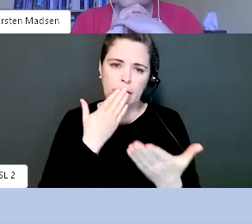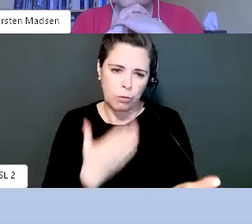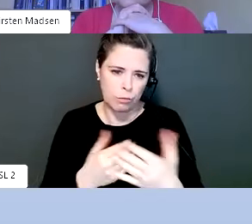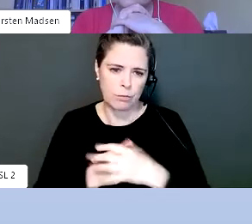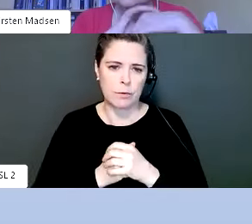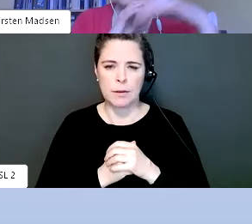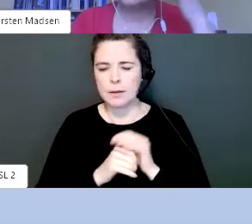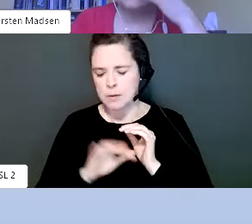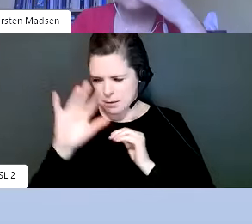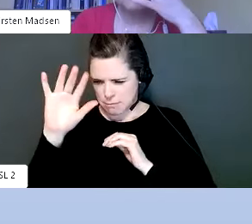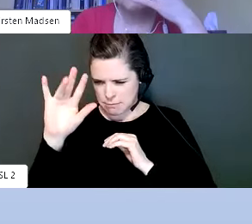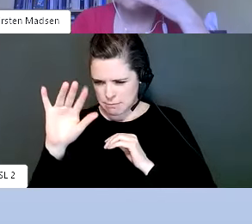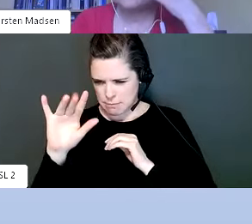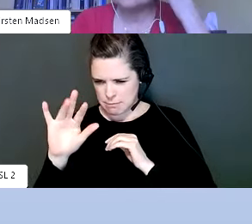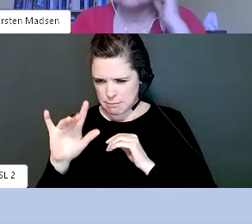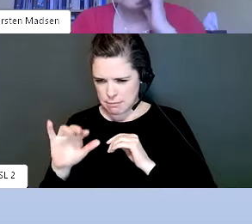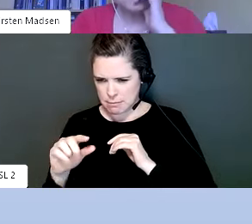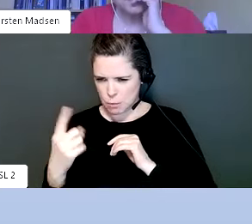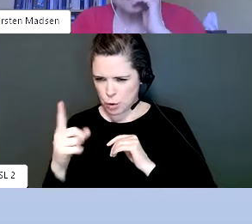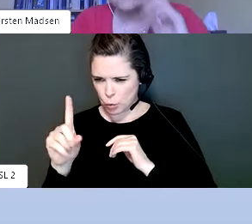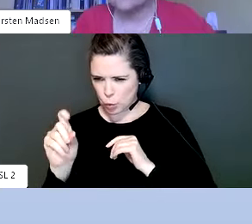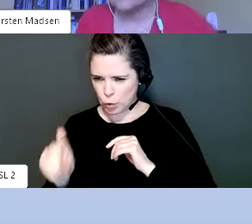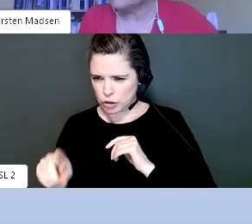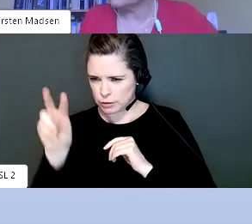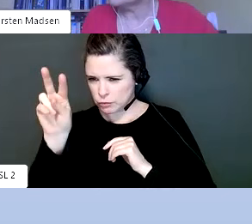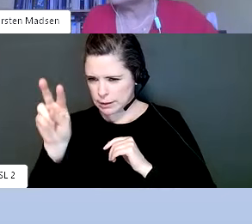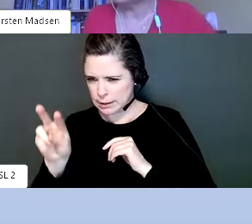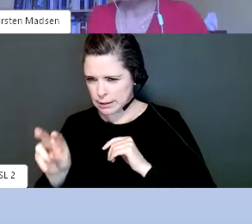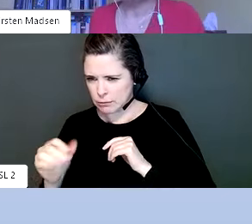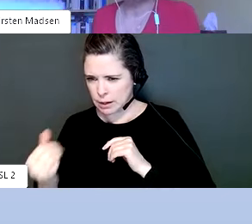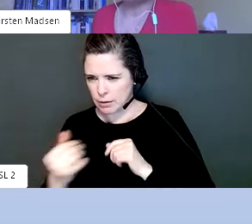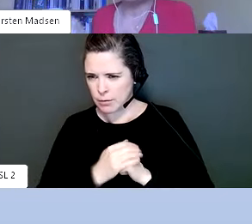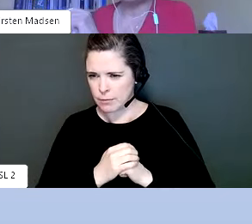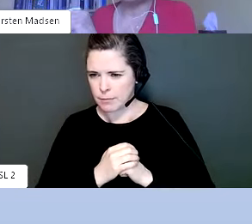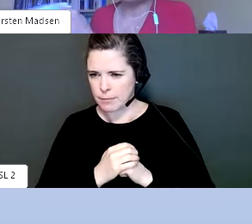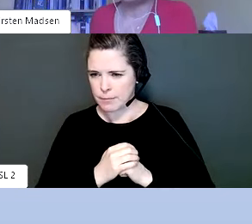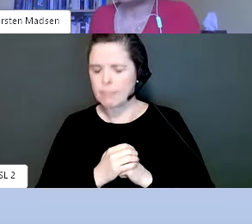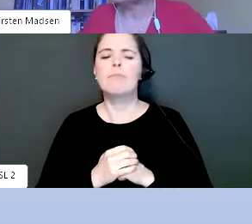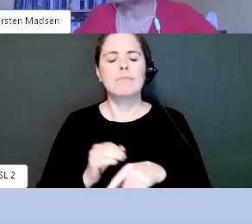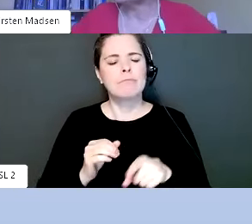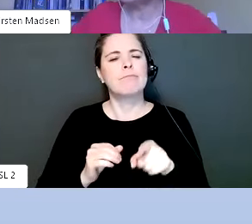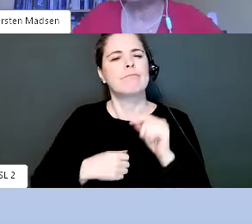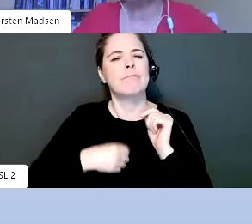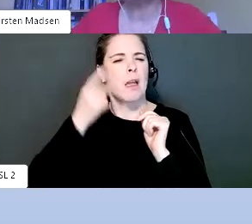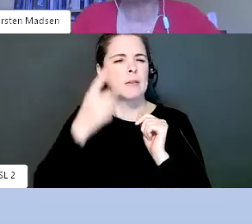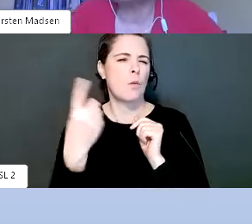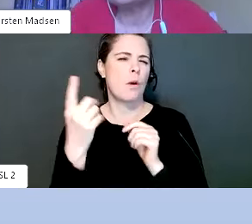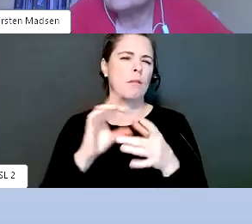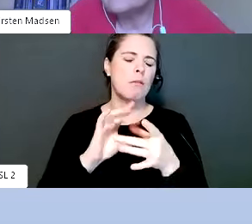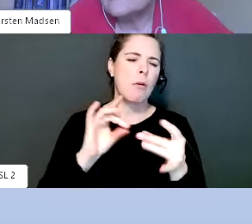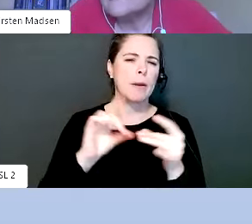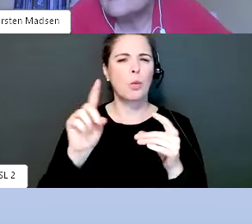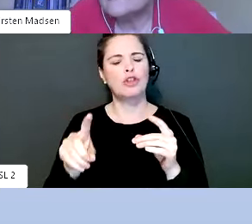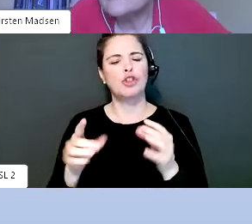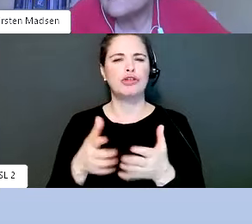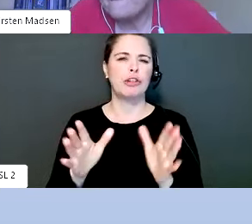if there's one question. I'm just going through. There was just sort of a comment and just a generalization around some of